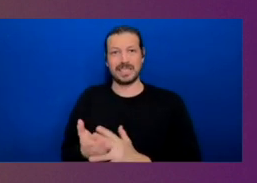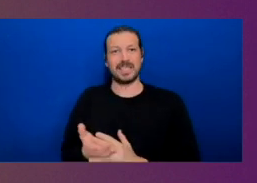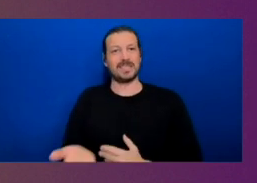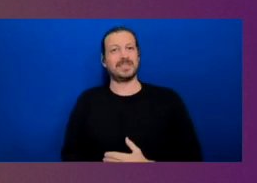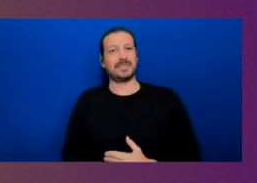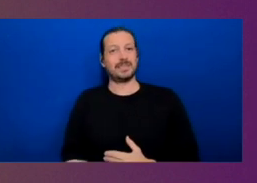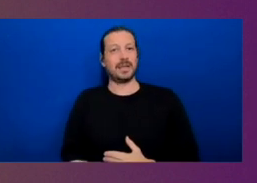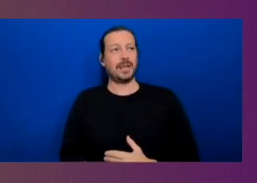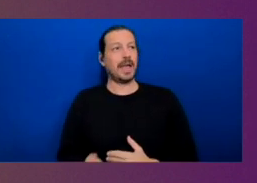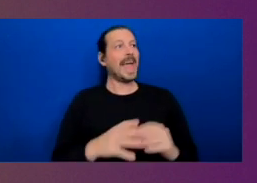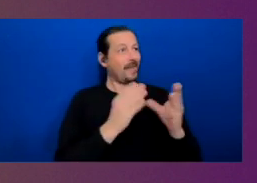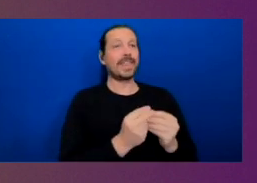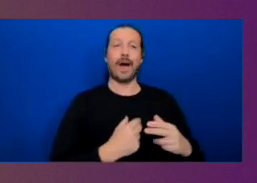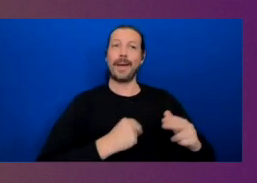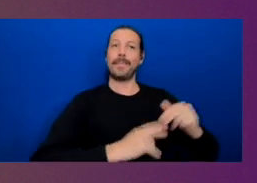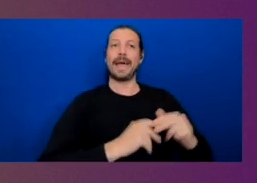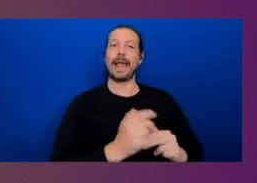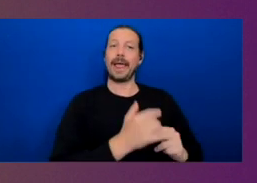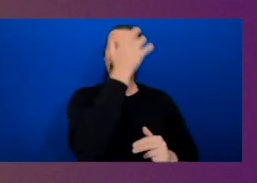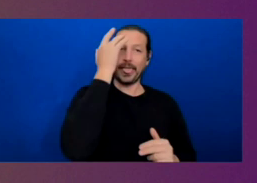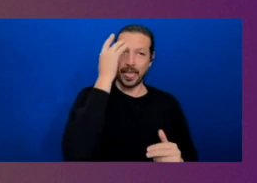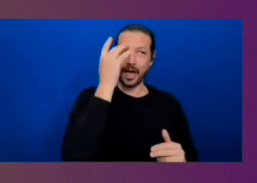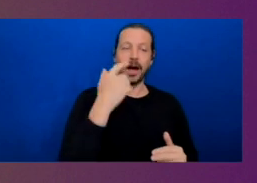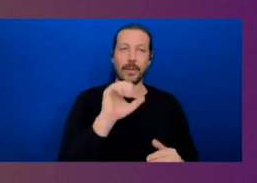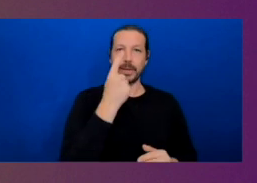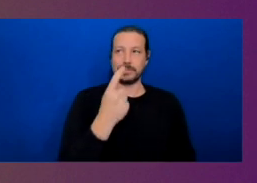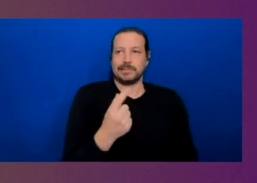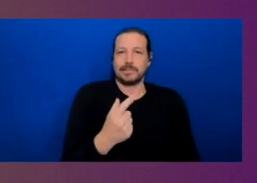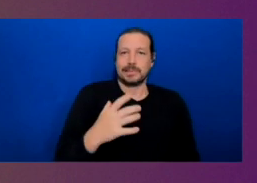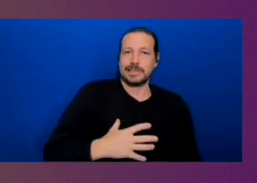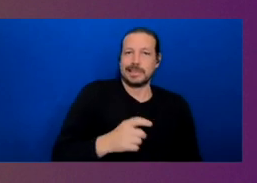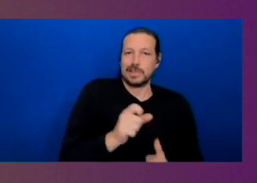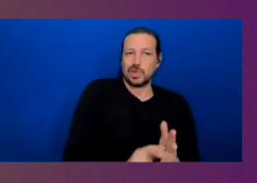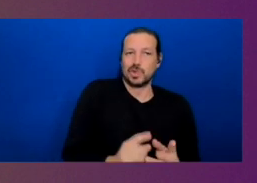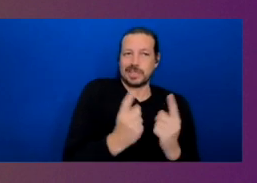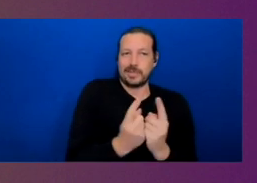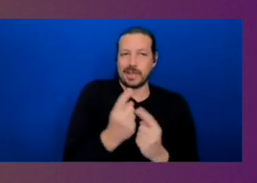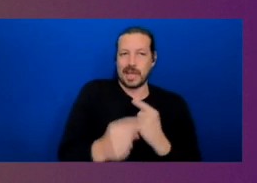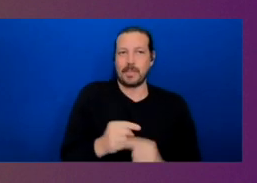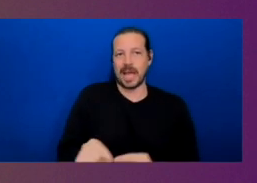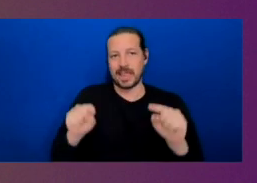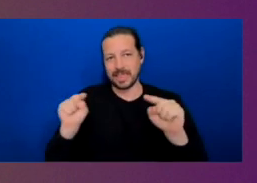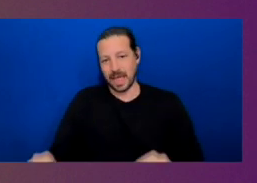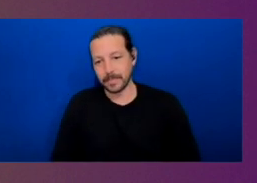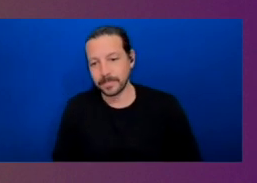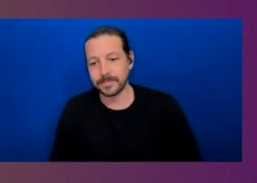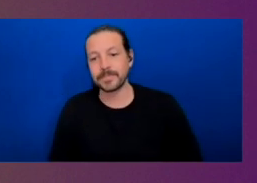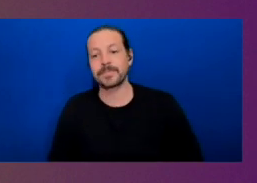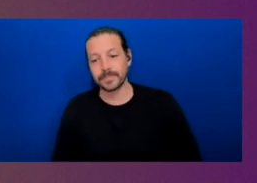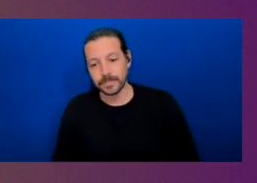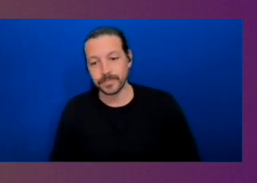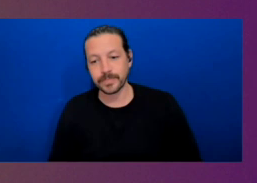without consideration, and I should probably do something about that. So within a couple of months, I had the opportunity to take on